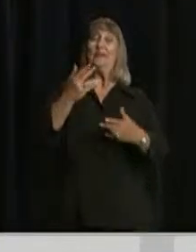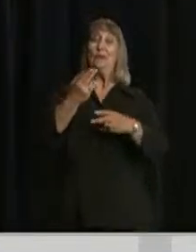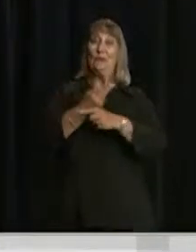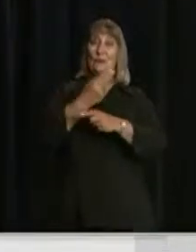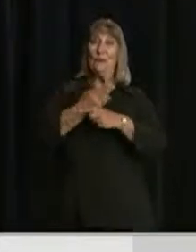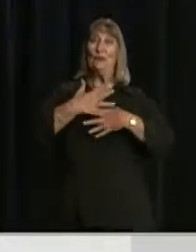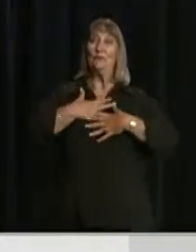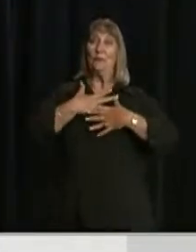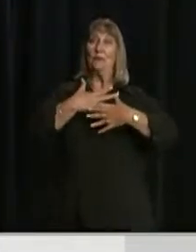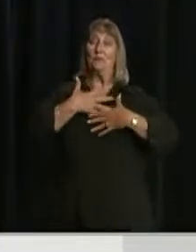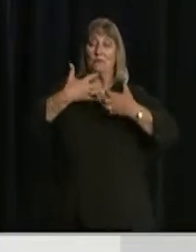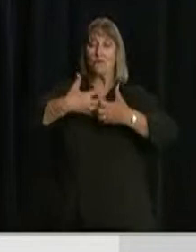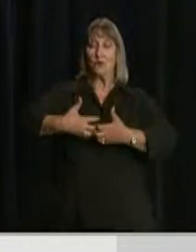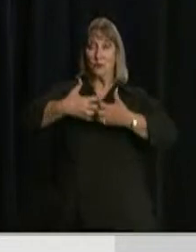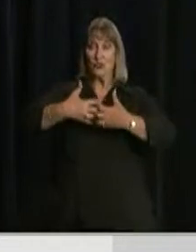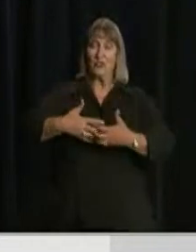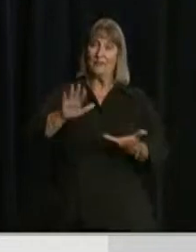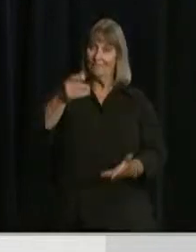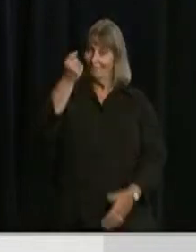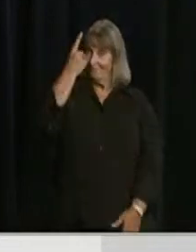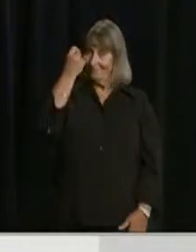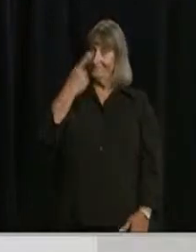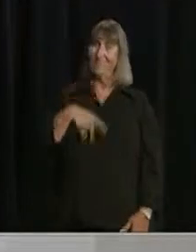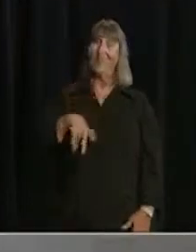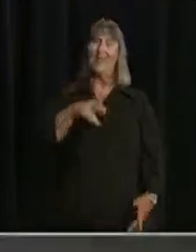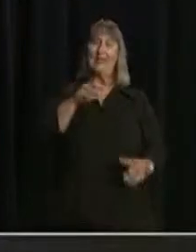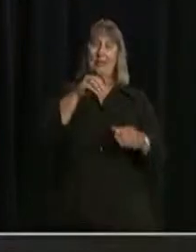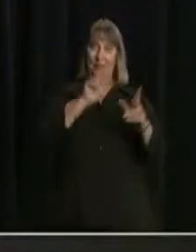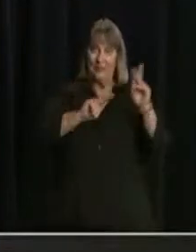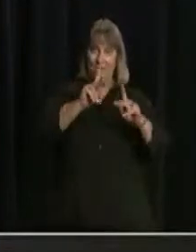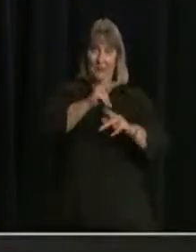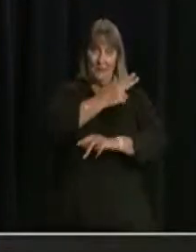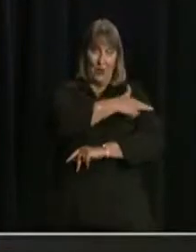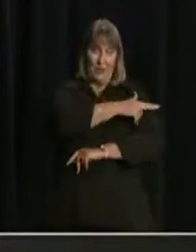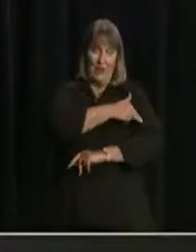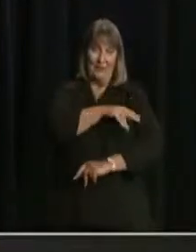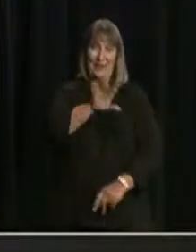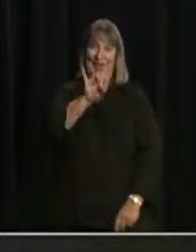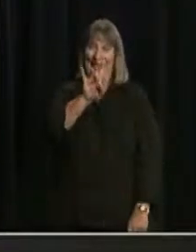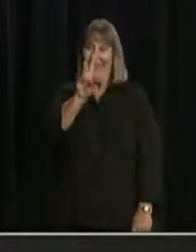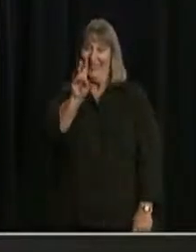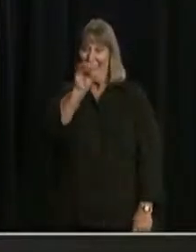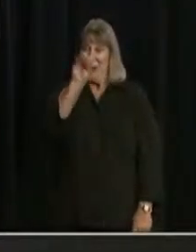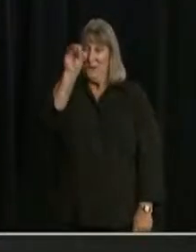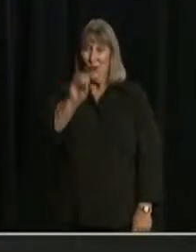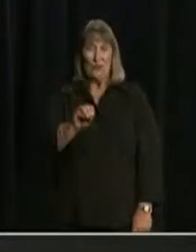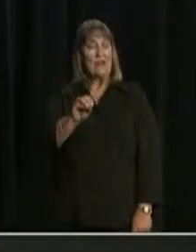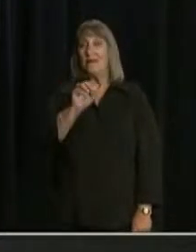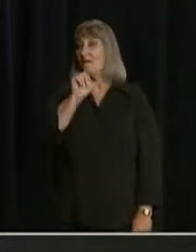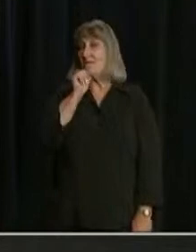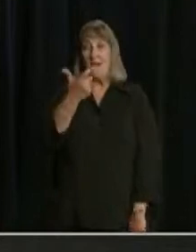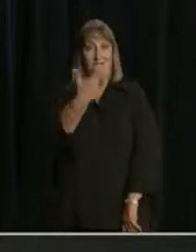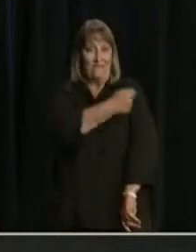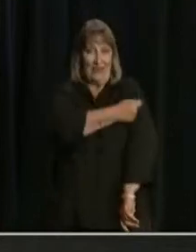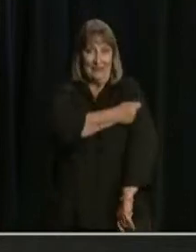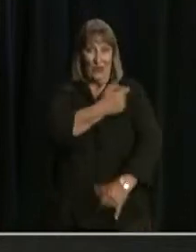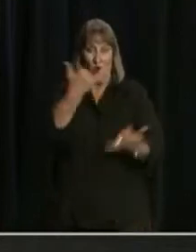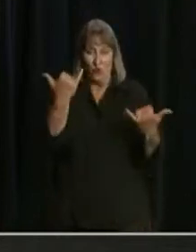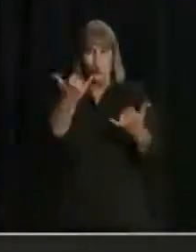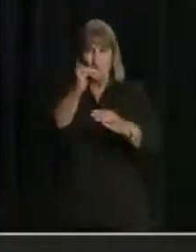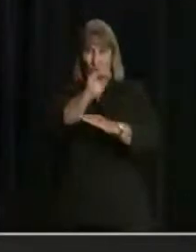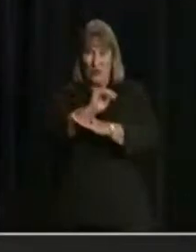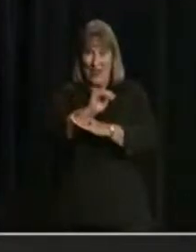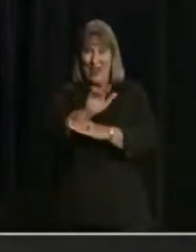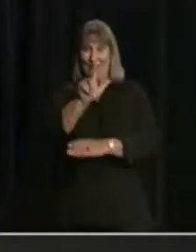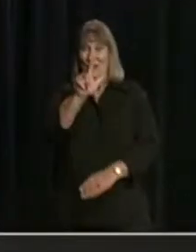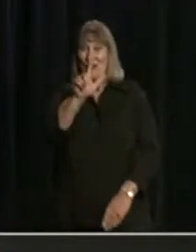worth noting again that 86% of patients in area hospitals are unvaccinated. 27 patients this evening are children. Let me